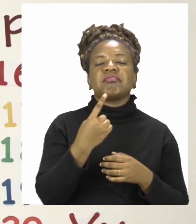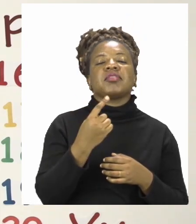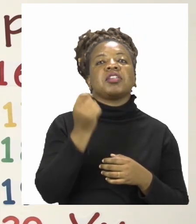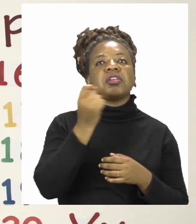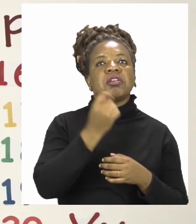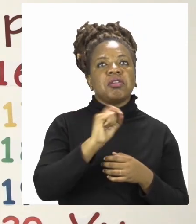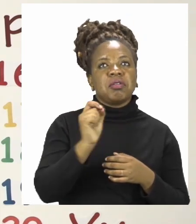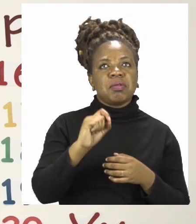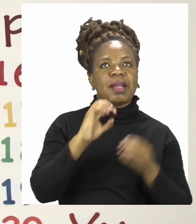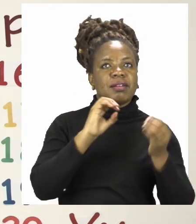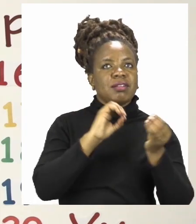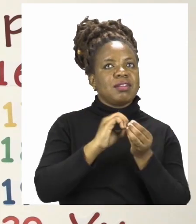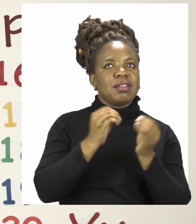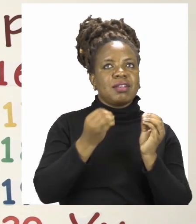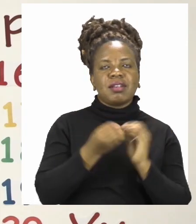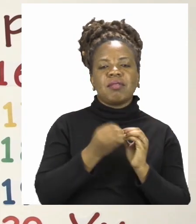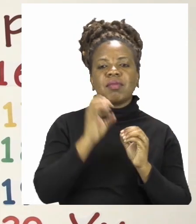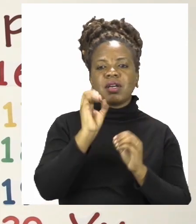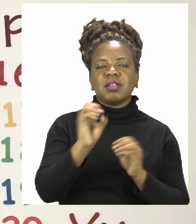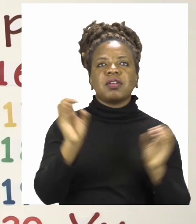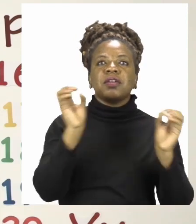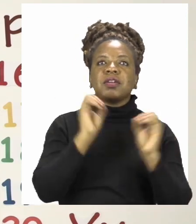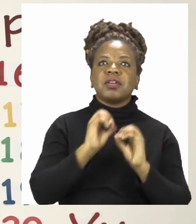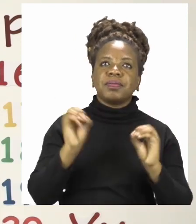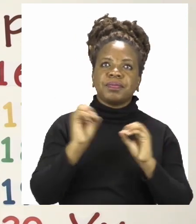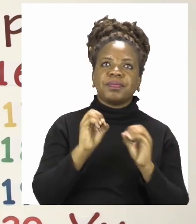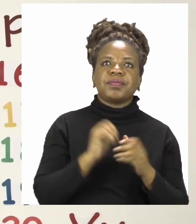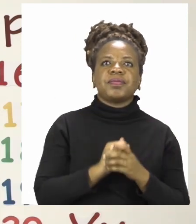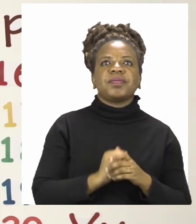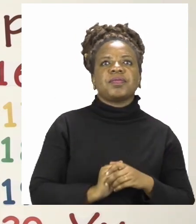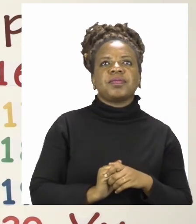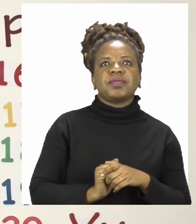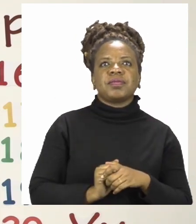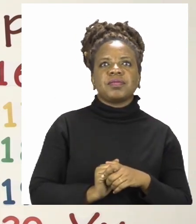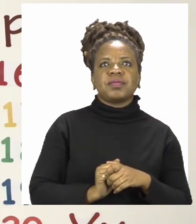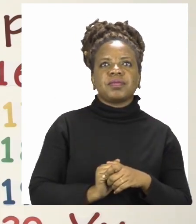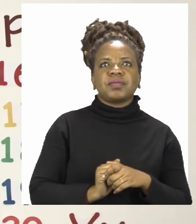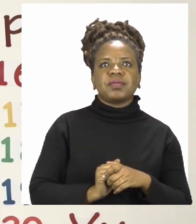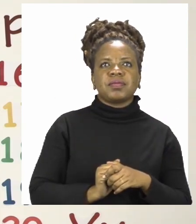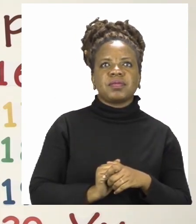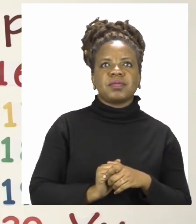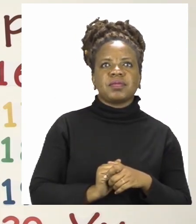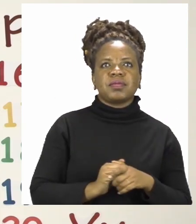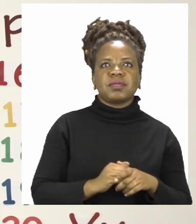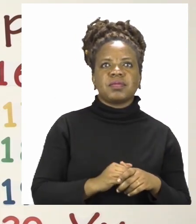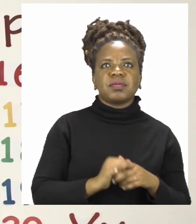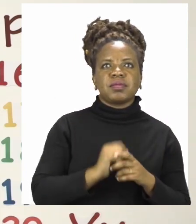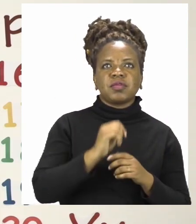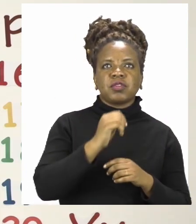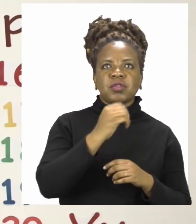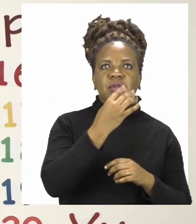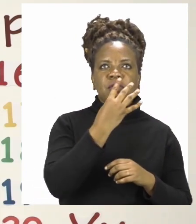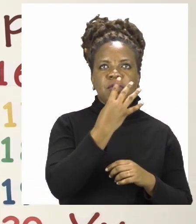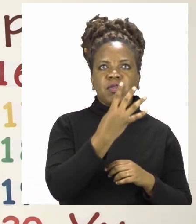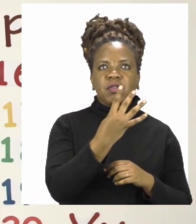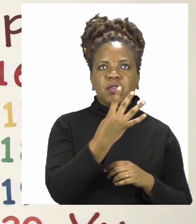zeros, we have put the number together. So we will now have